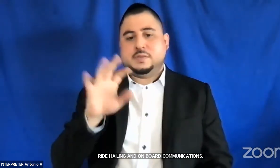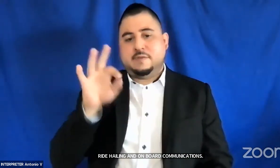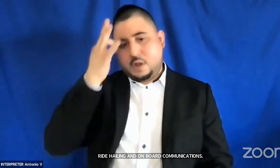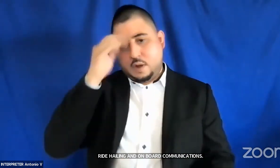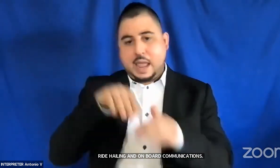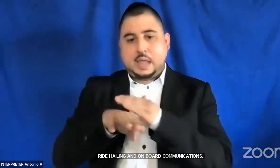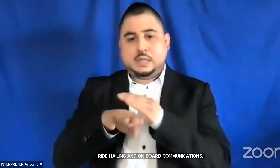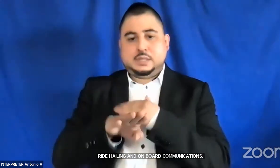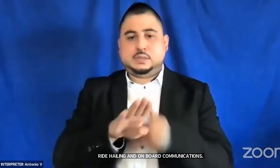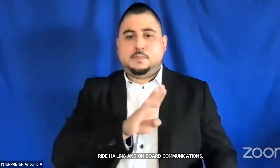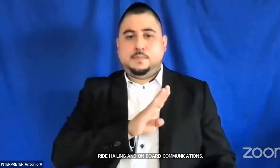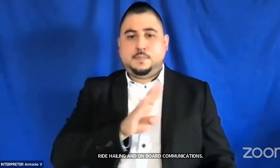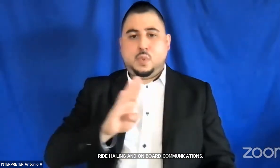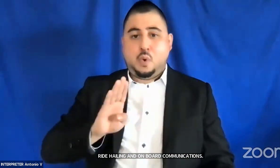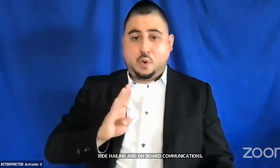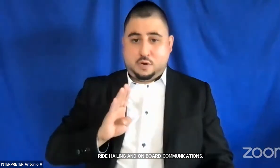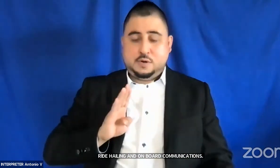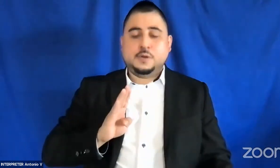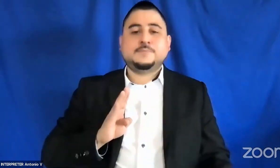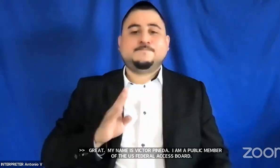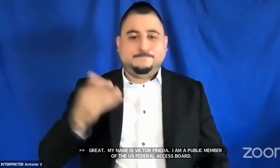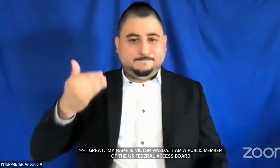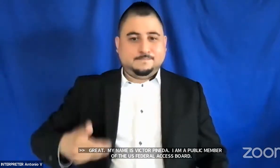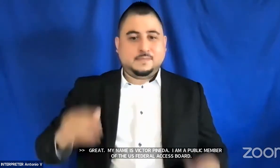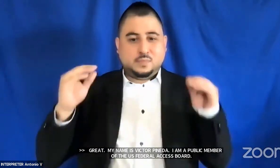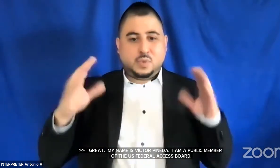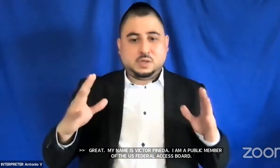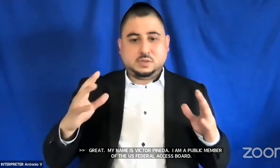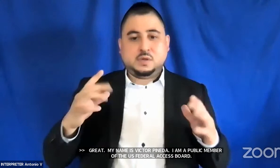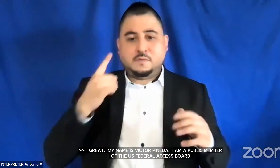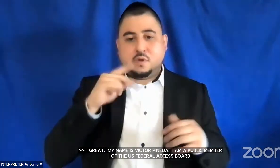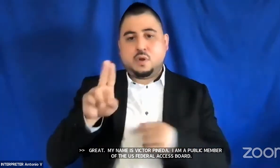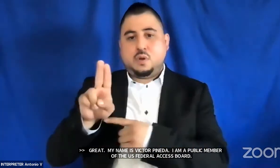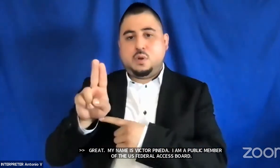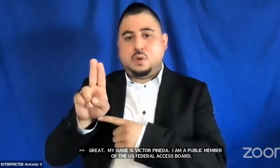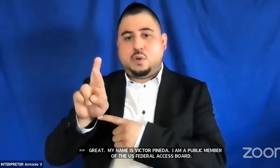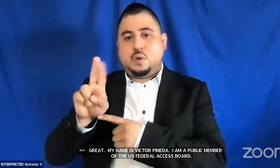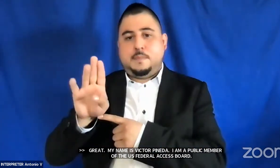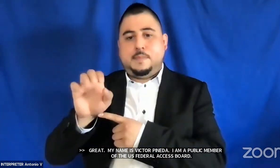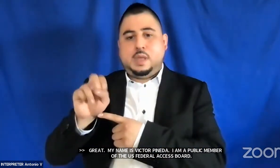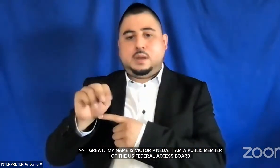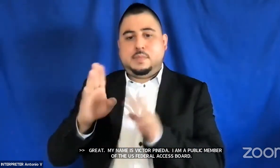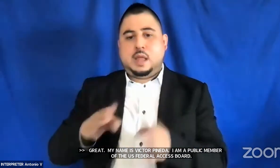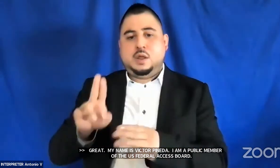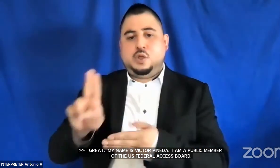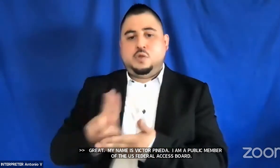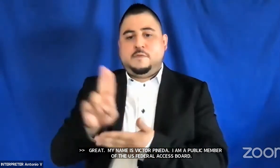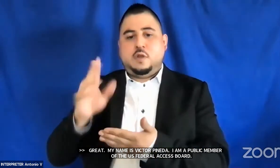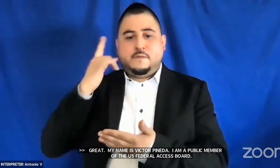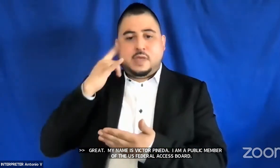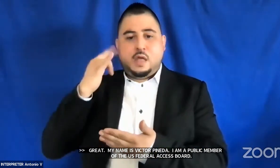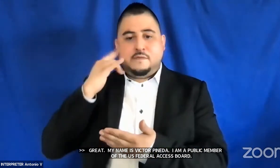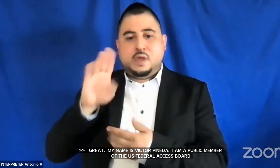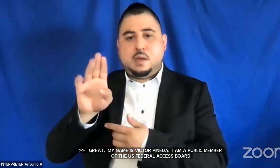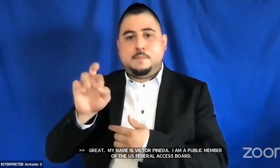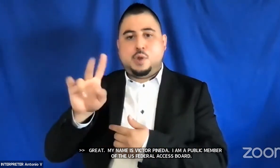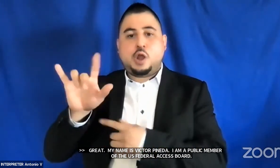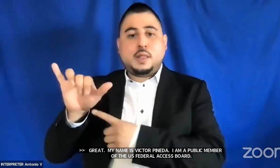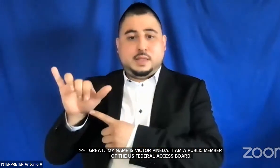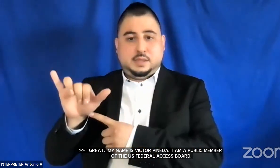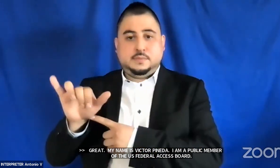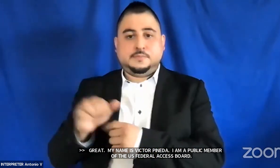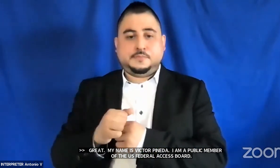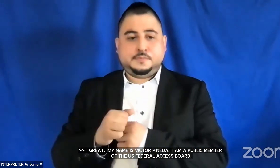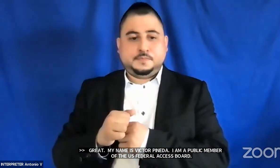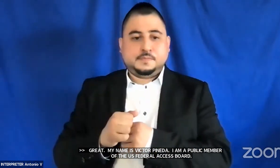Board and also a professor of urban planning at the University of California, Berkeley.